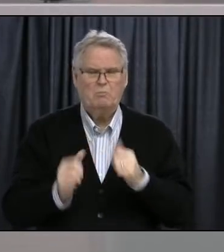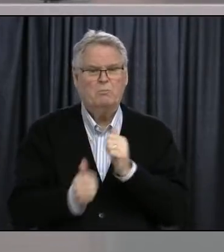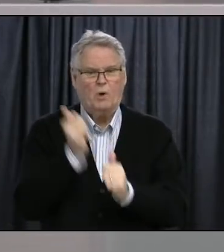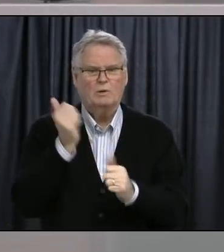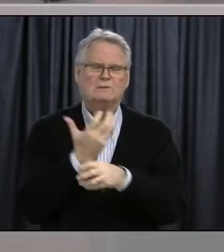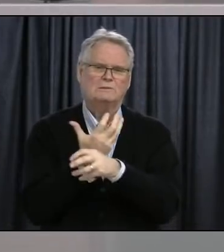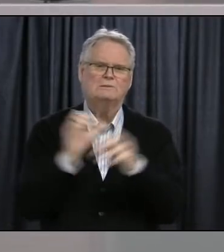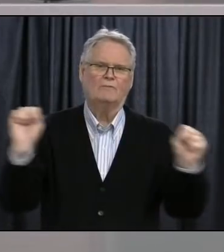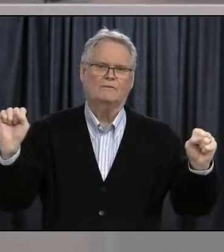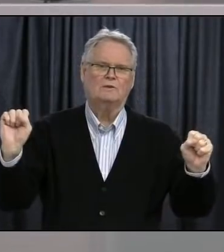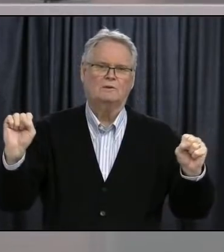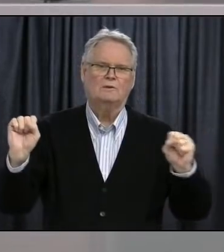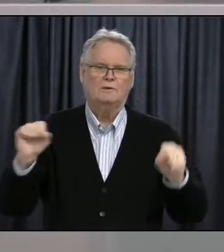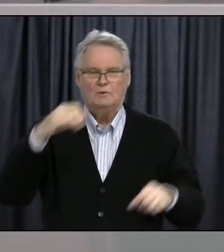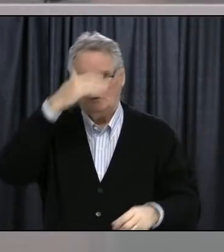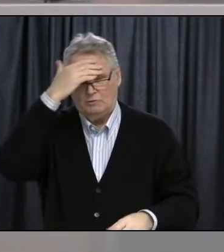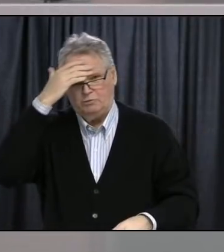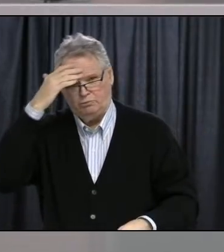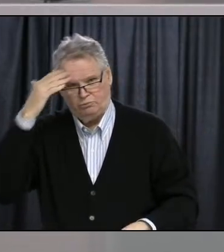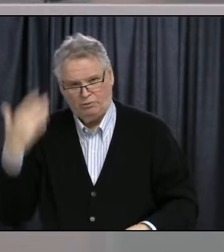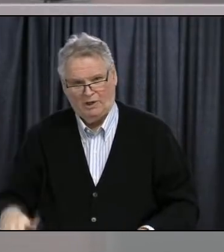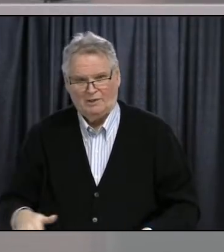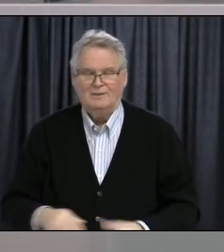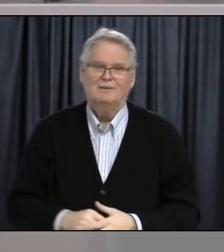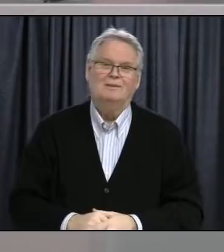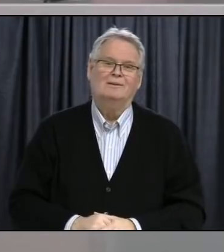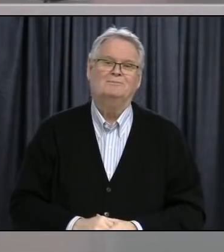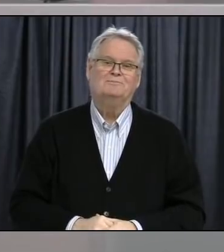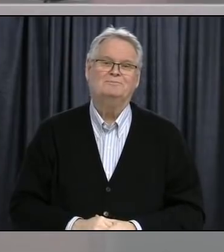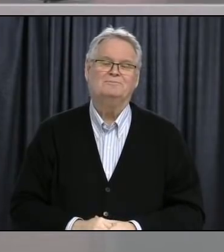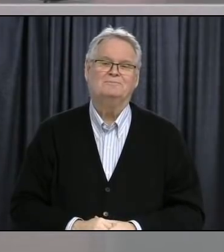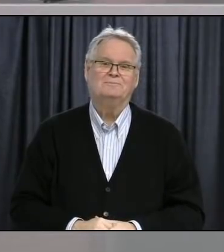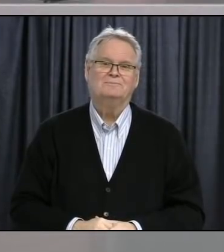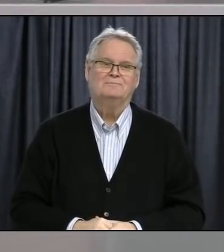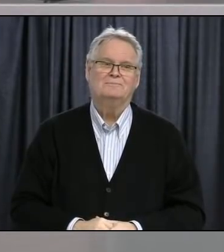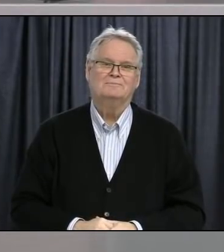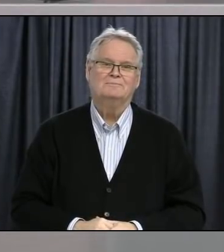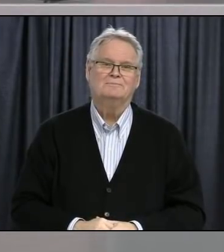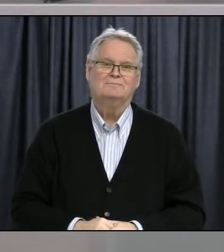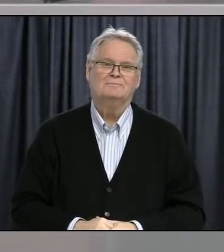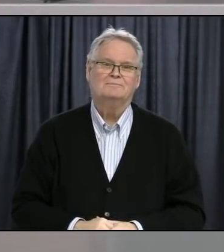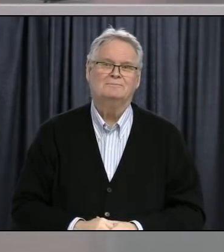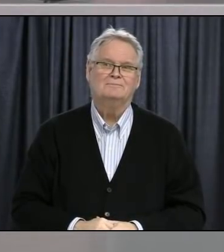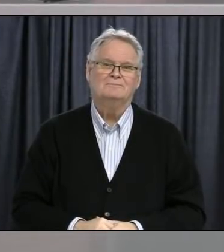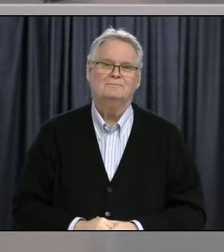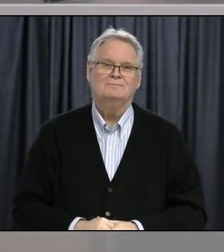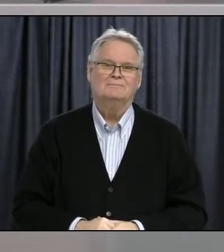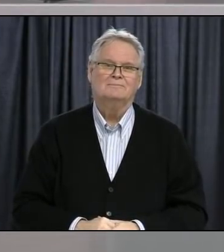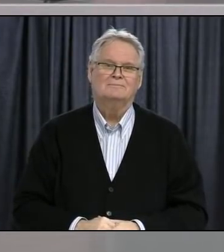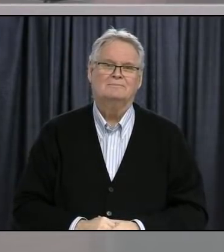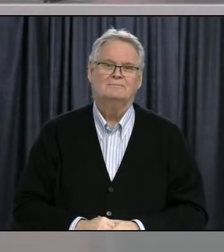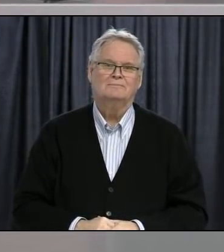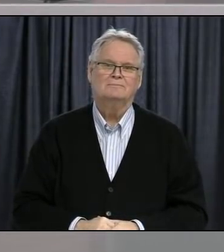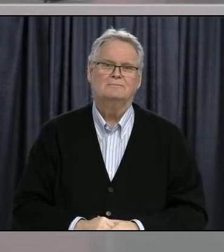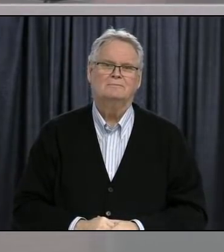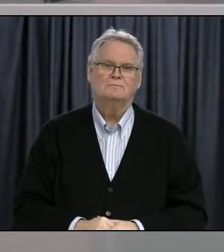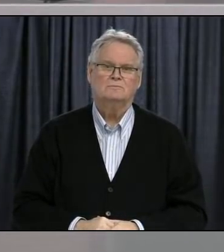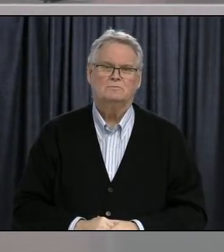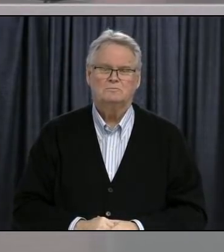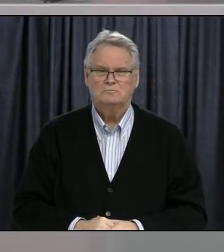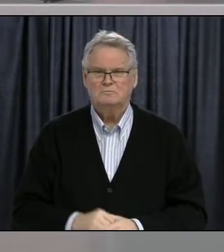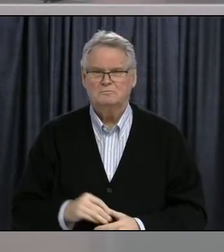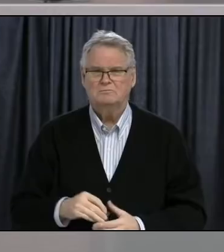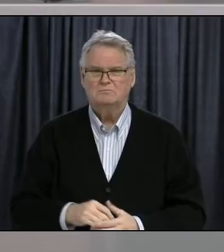Okay, and I'm not sure if this is for you or for the minister. I just asked David Dunn and if he can confirm reports that there are many